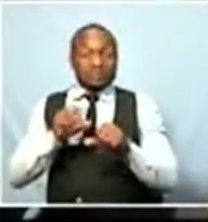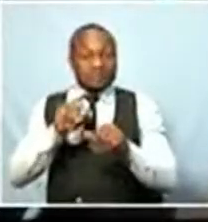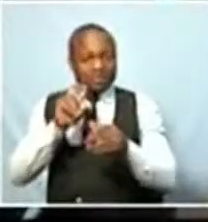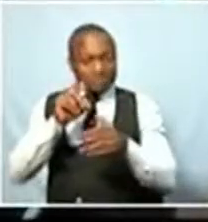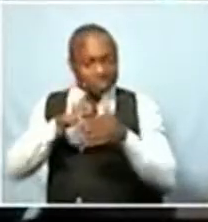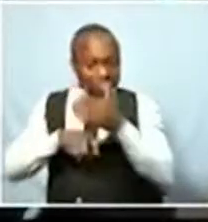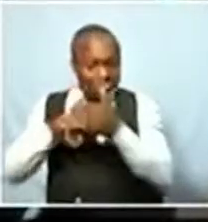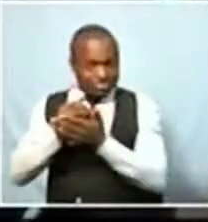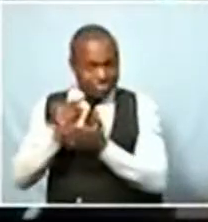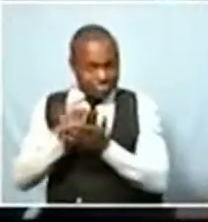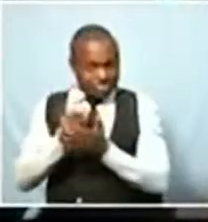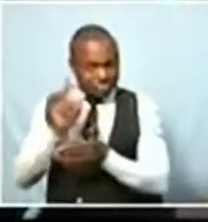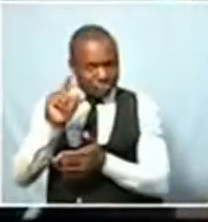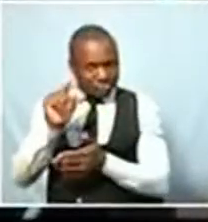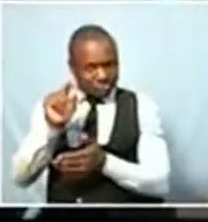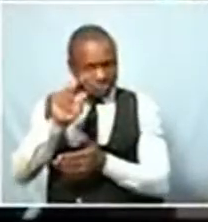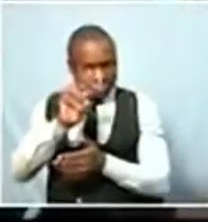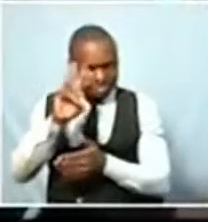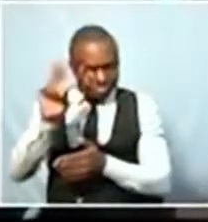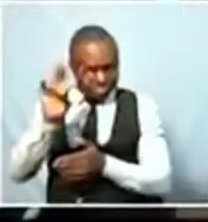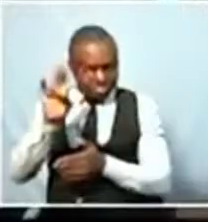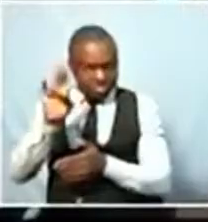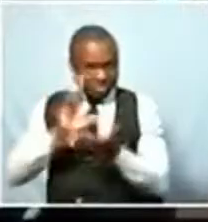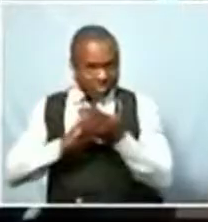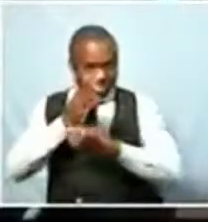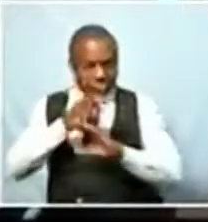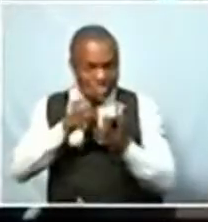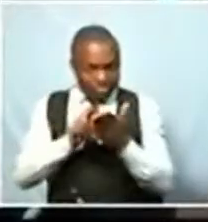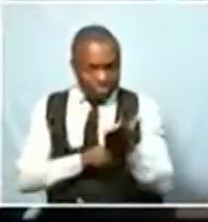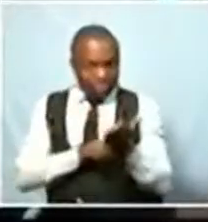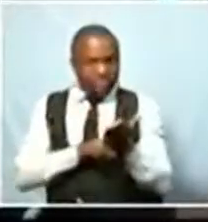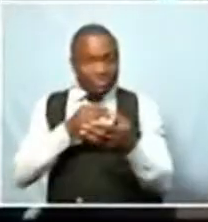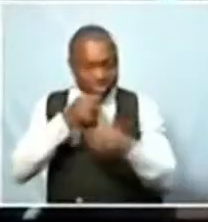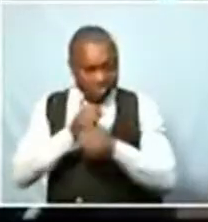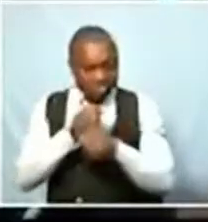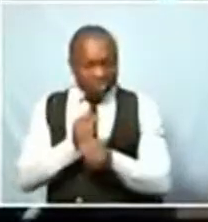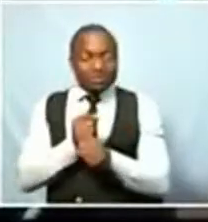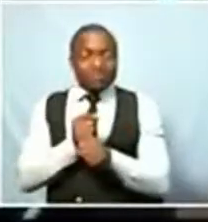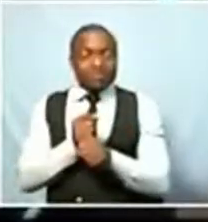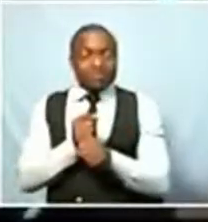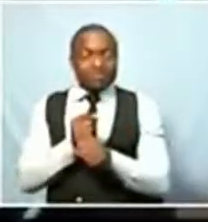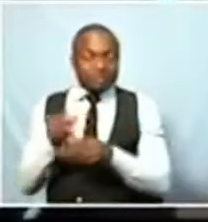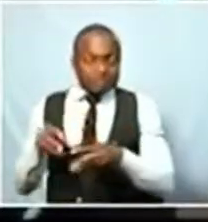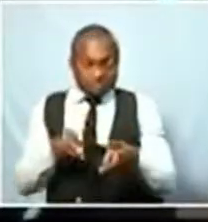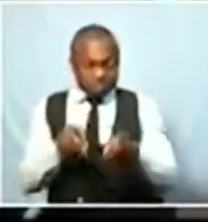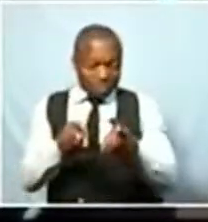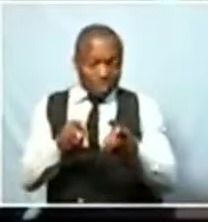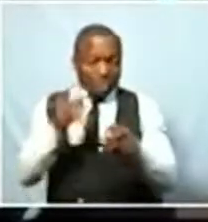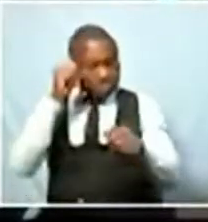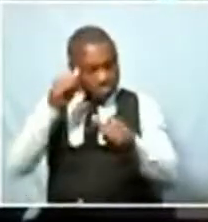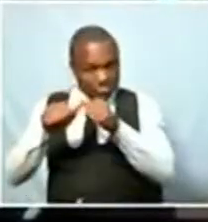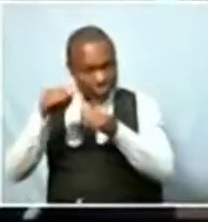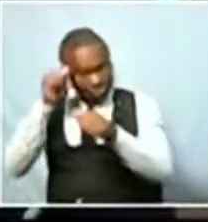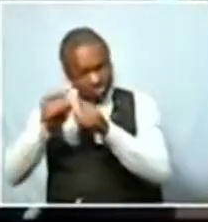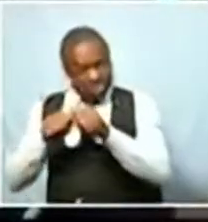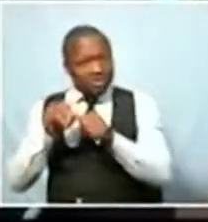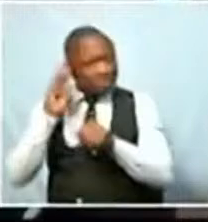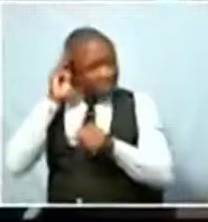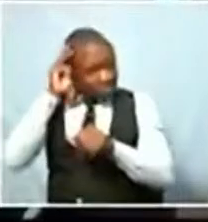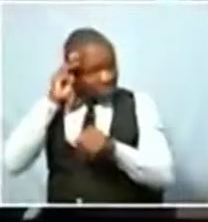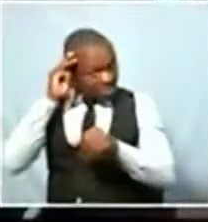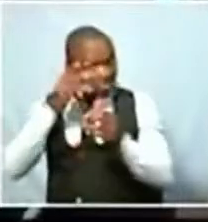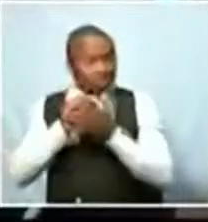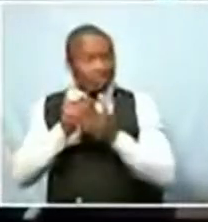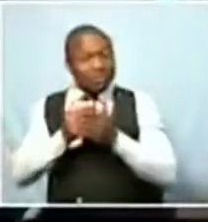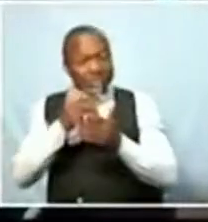possible in 2027 once the guidelines have been developed, then modalities are agreed with the means of finance and clients how the